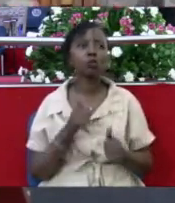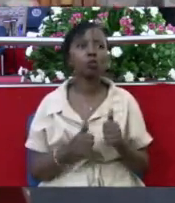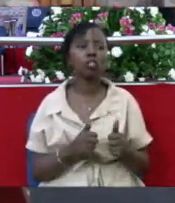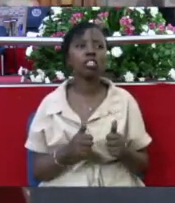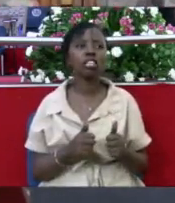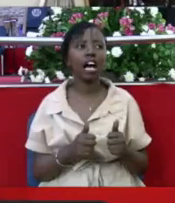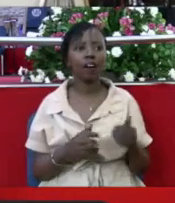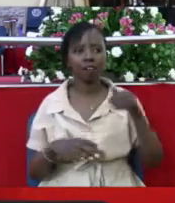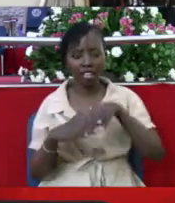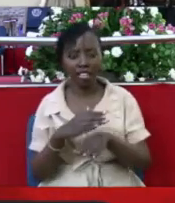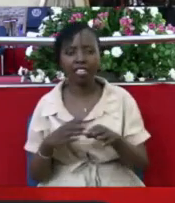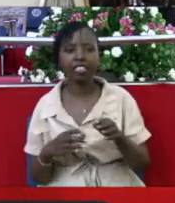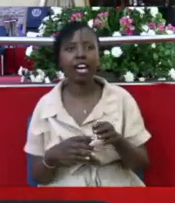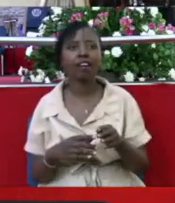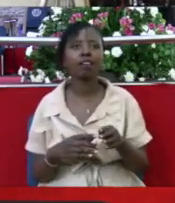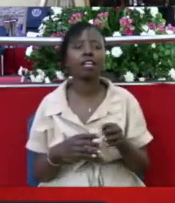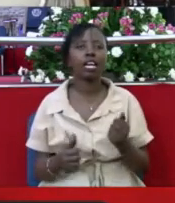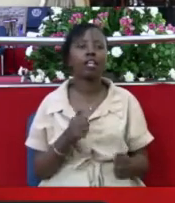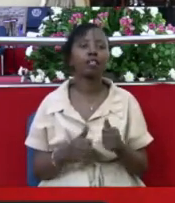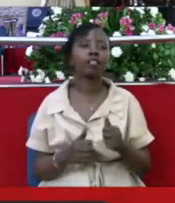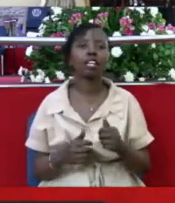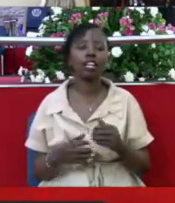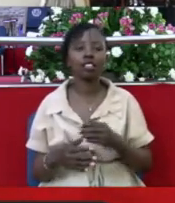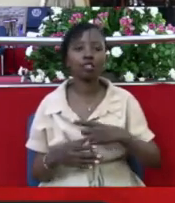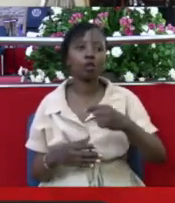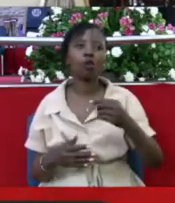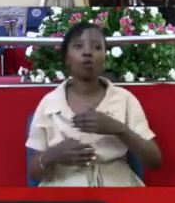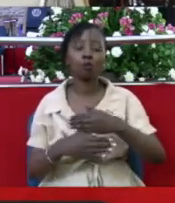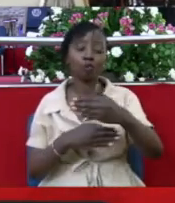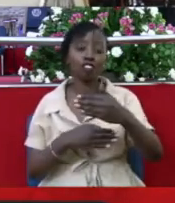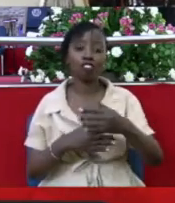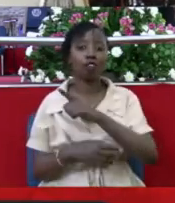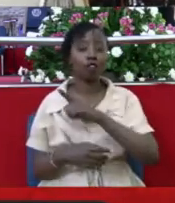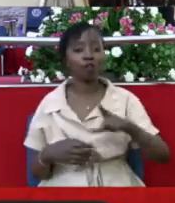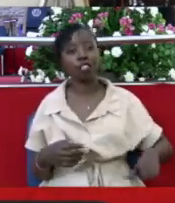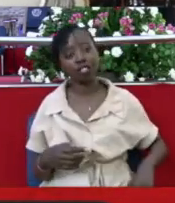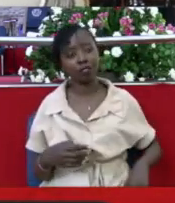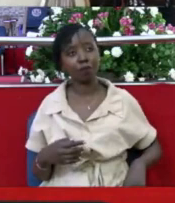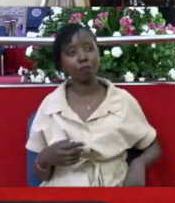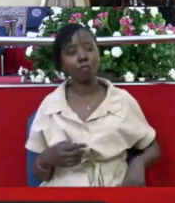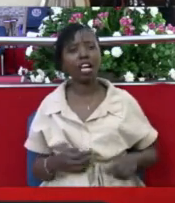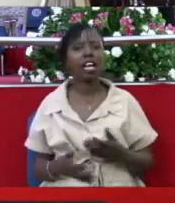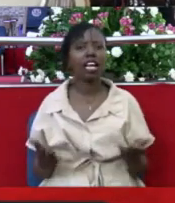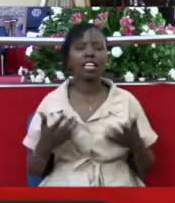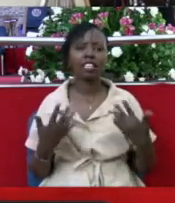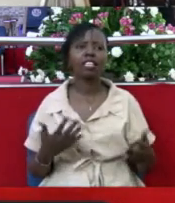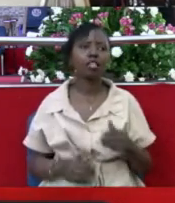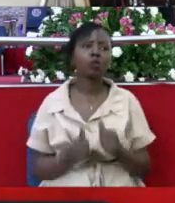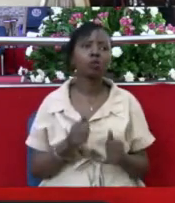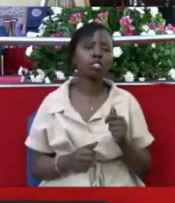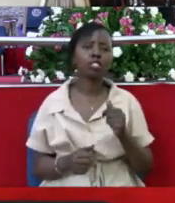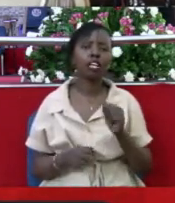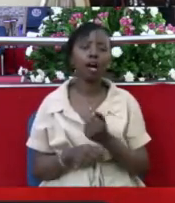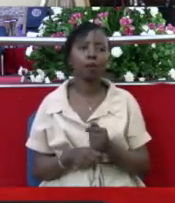you to lose trust in God, whatever may have caused fear instead of faith, repent and say, God,